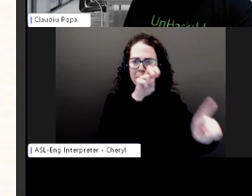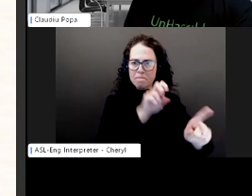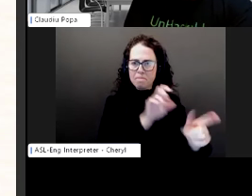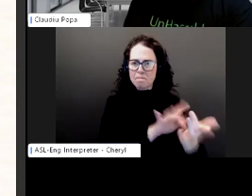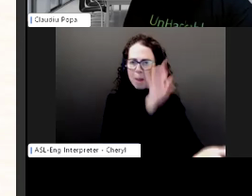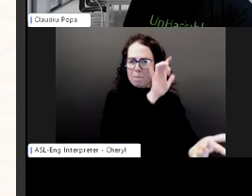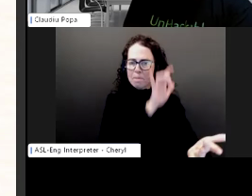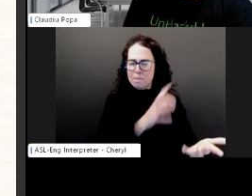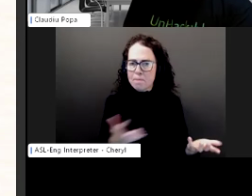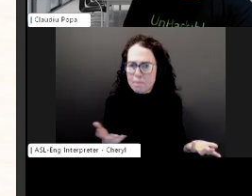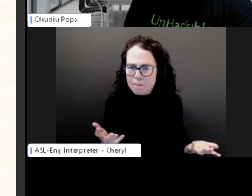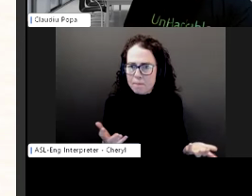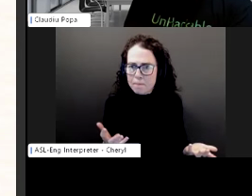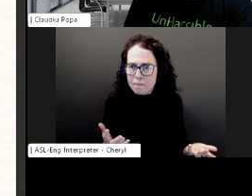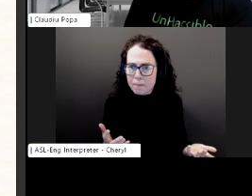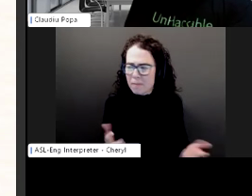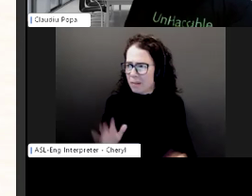level of